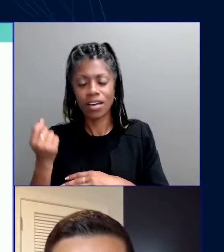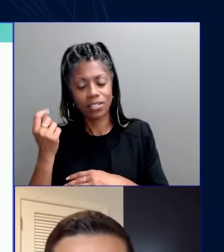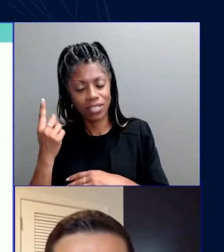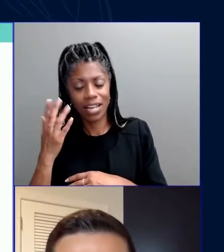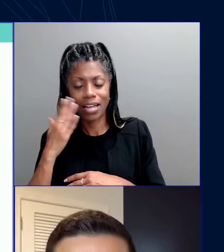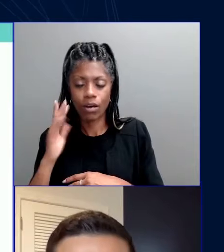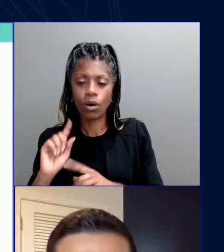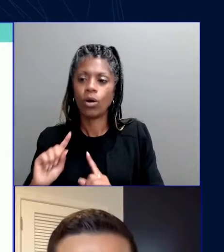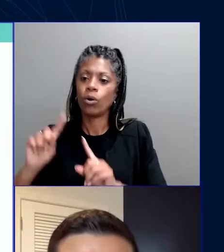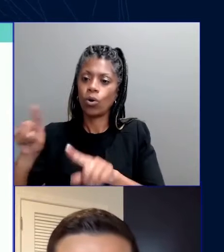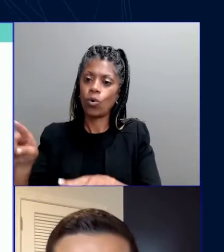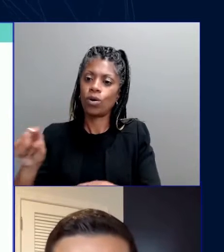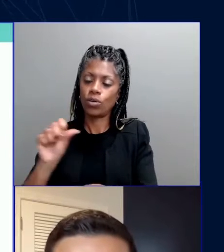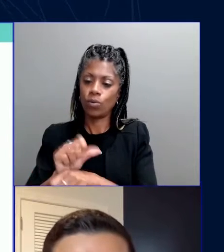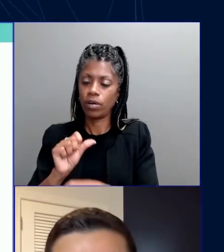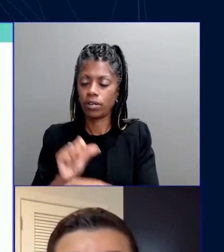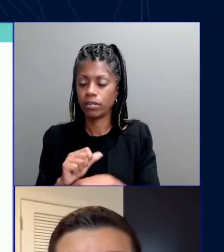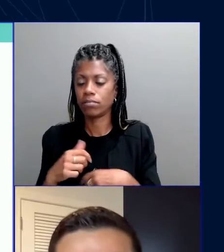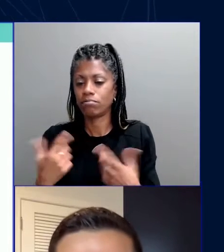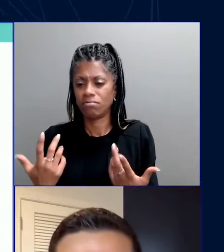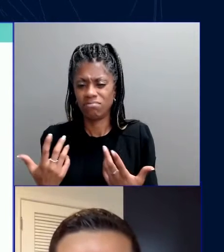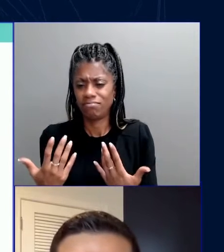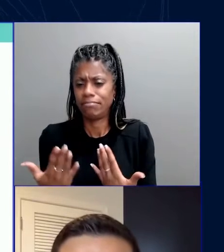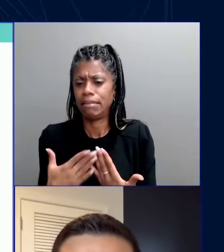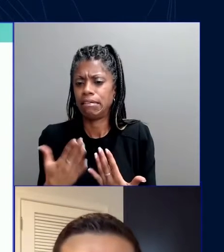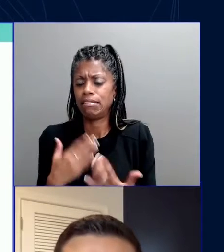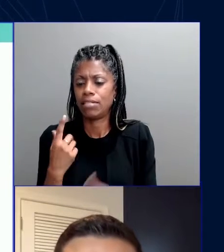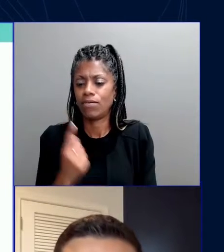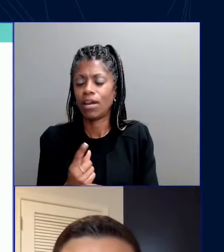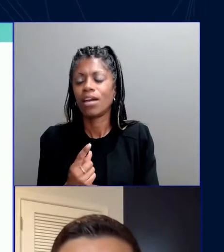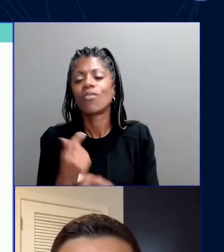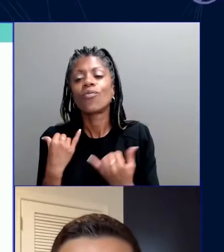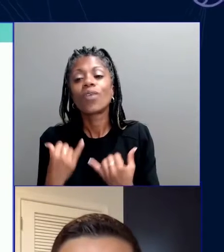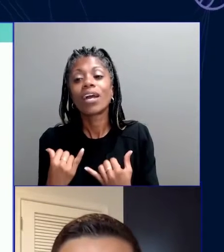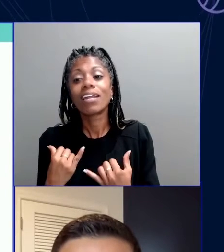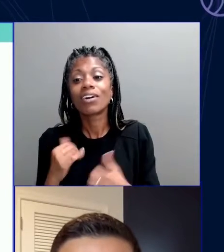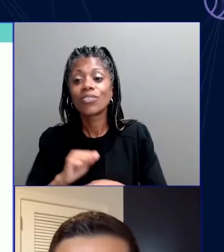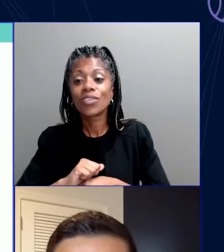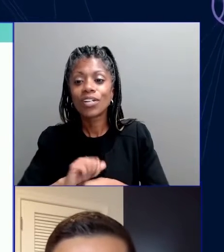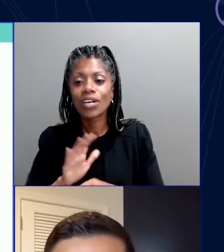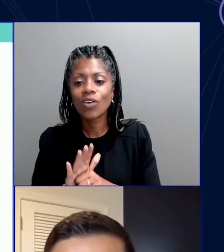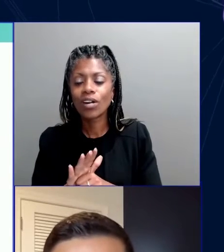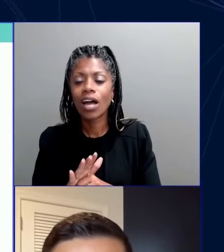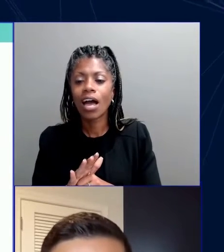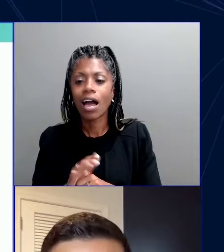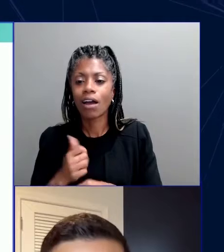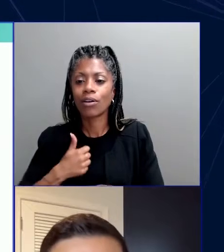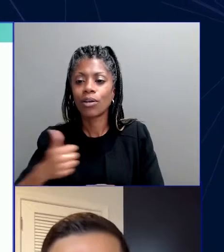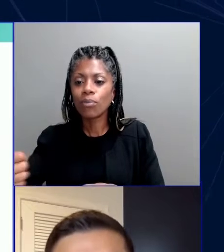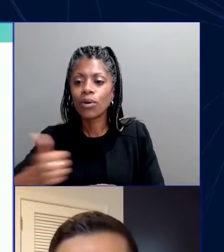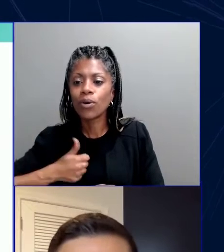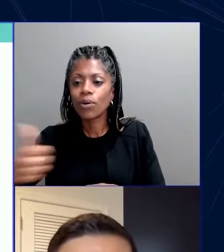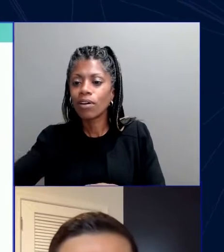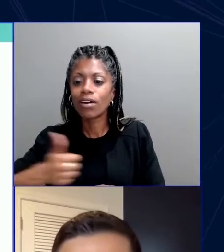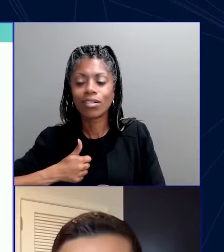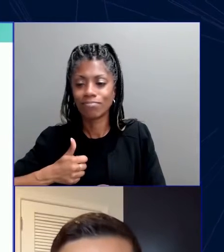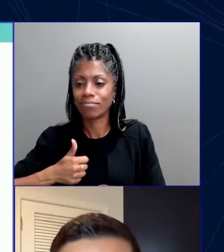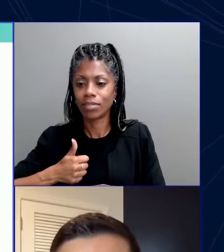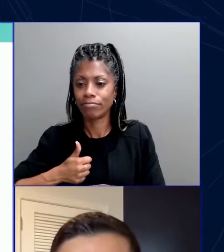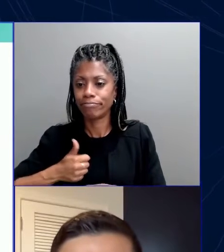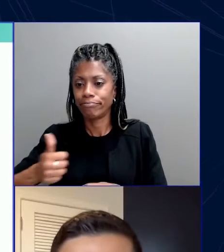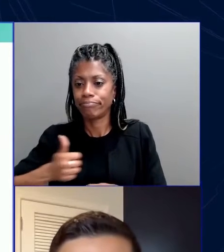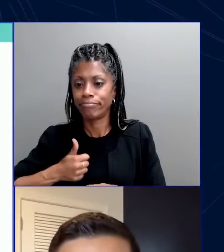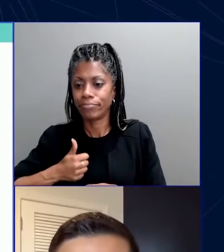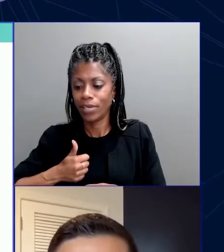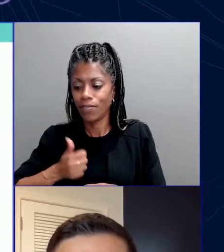now, since our commutes, might be just to the next room. But at that time, it was just such a mundane thing to see Sana riding the subway